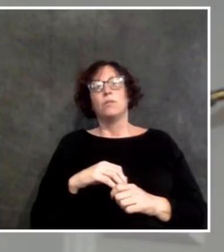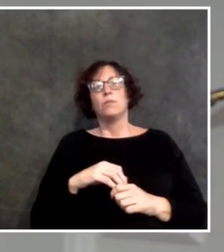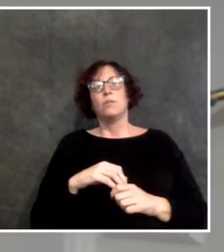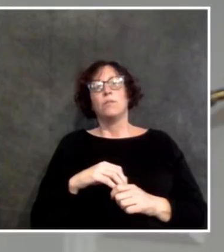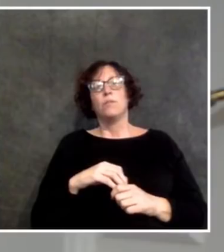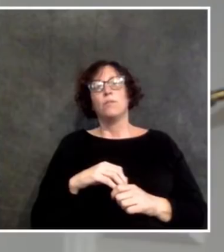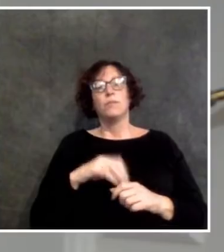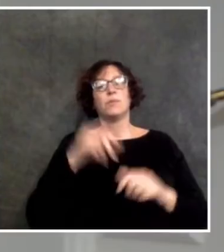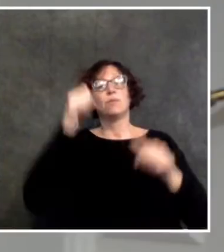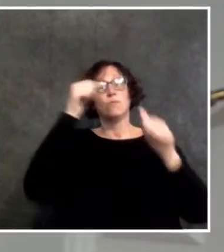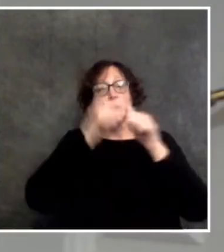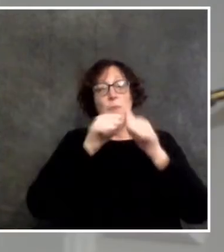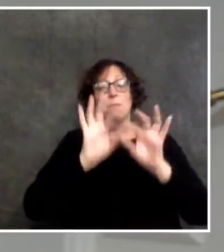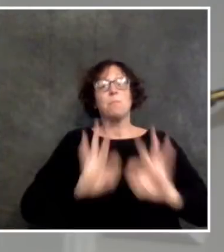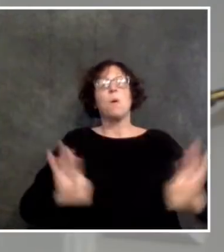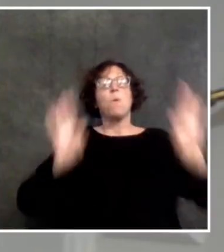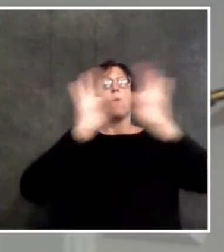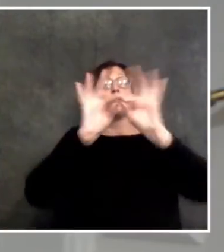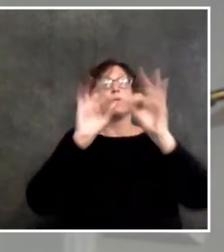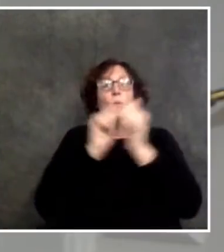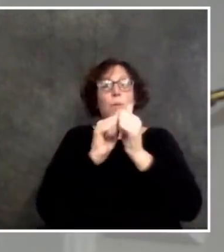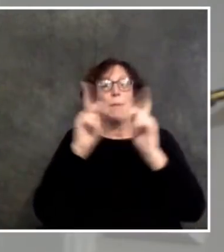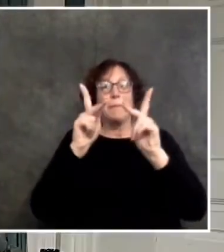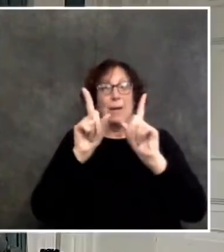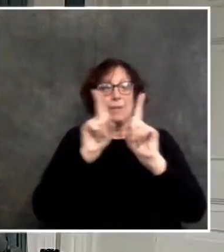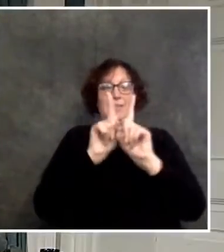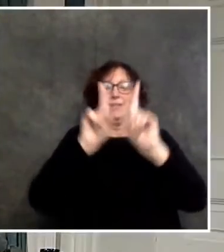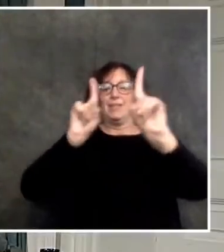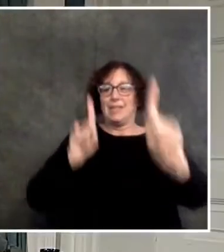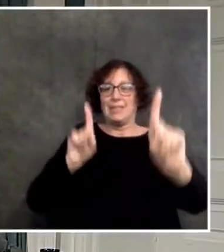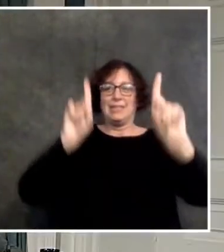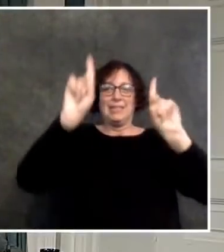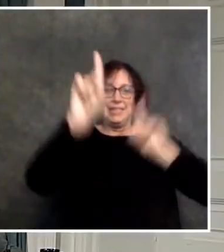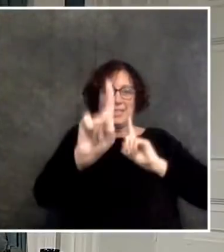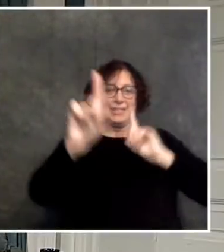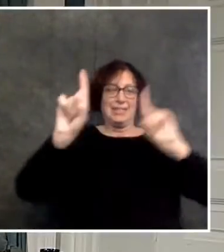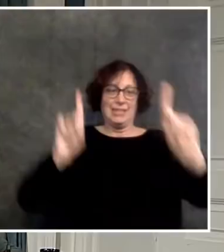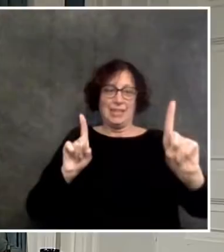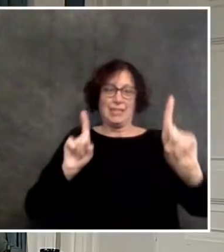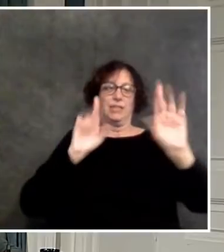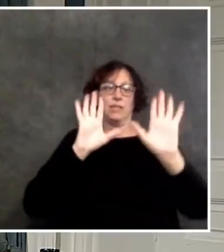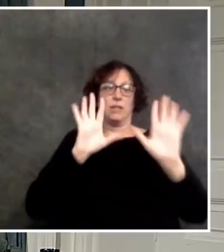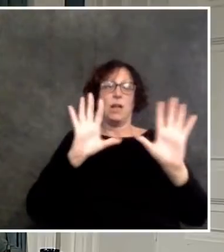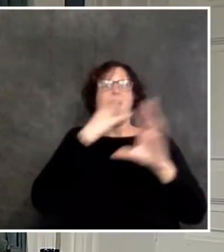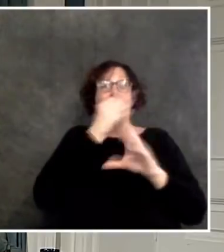additive measure. Go ahead. Next, we have Katie from the Wall Street Journal.